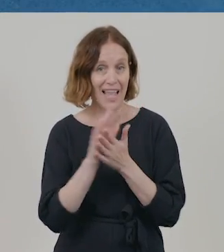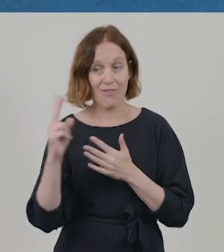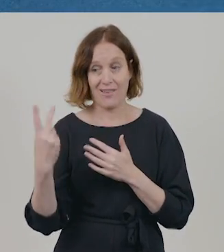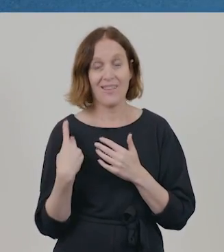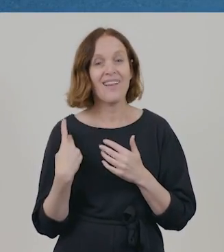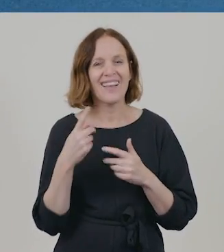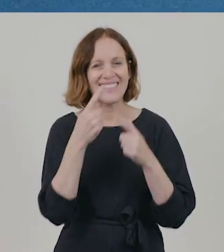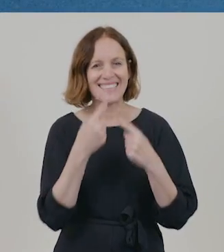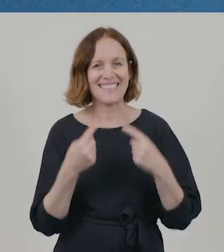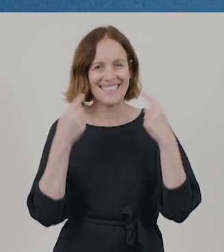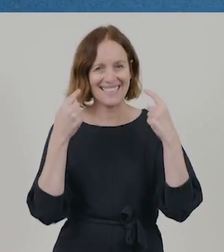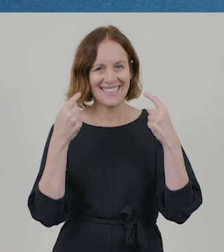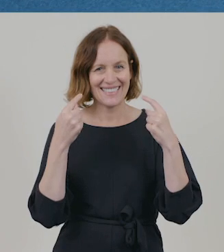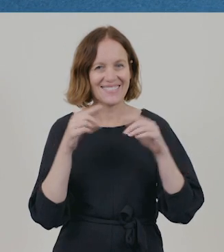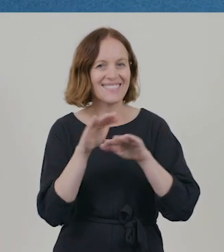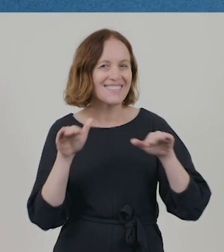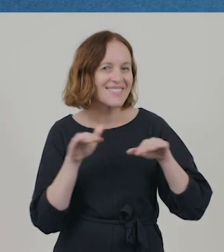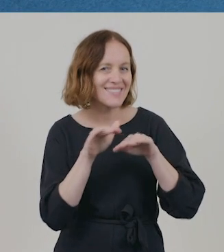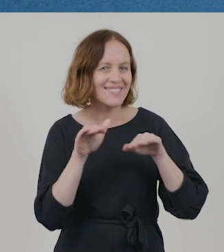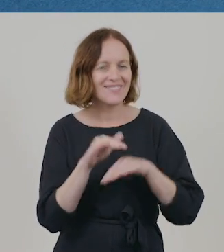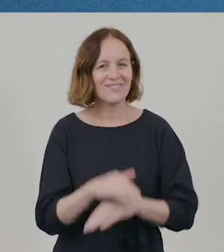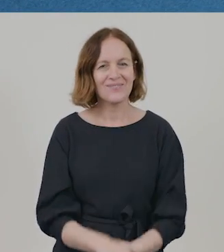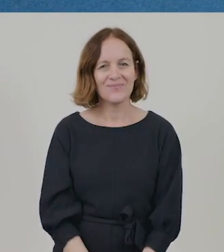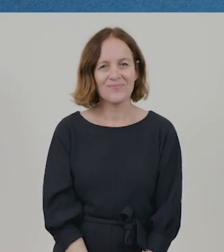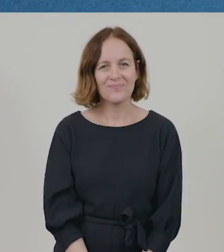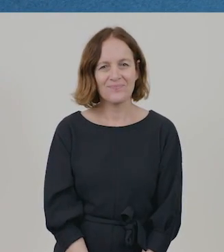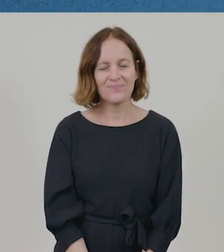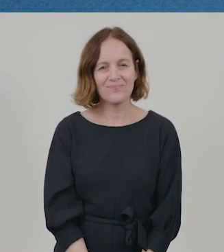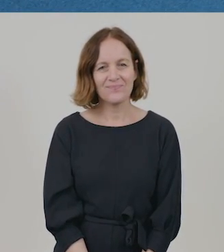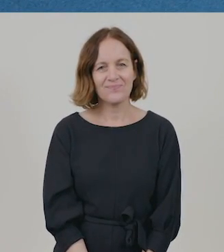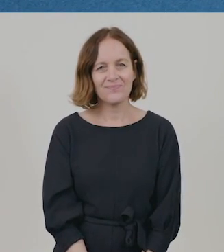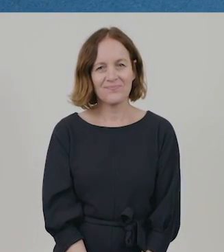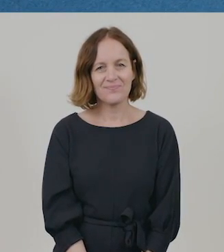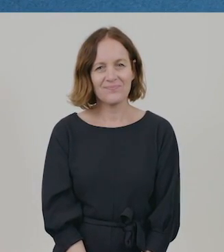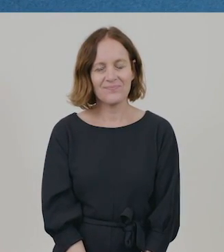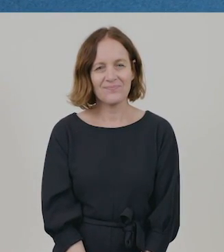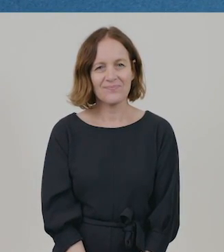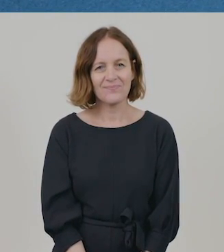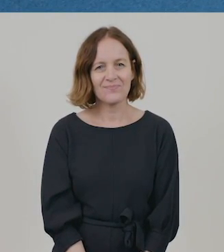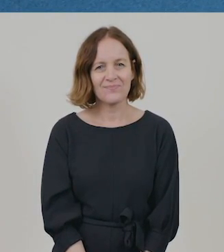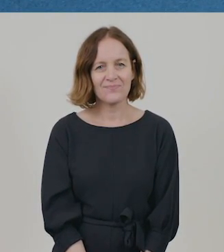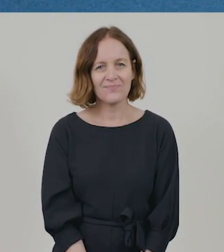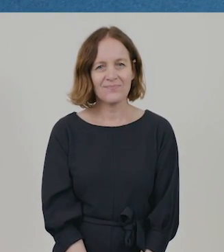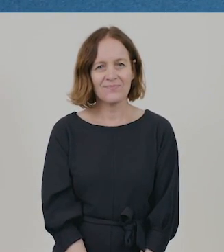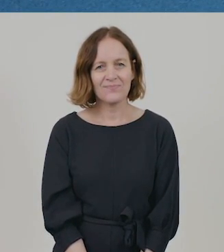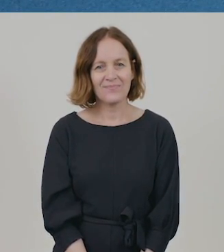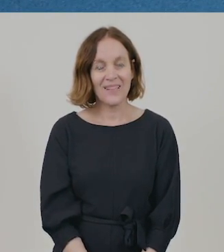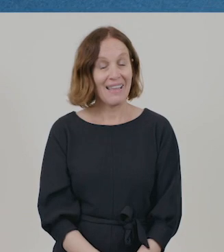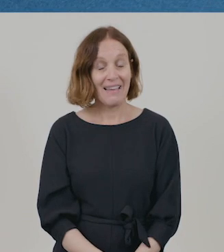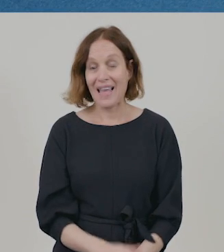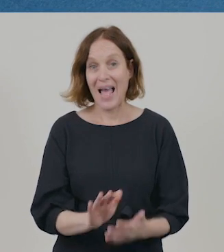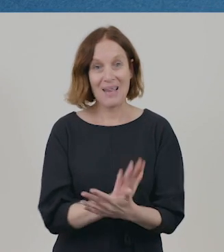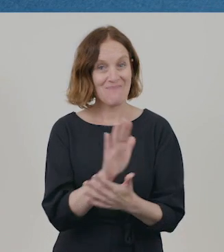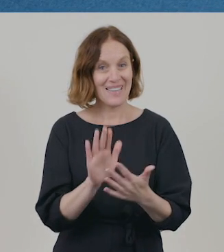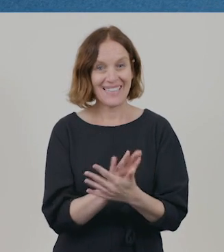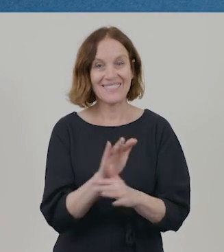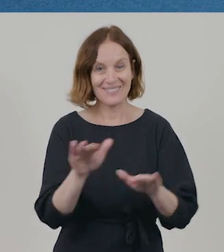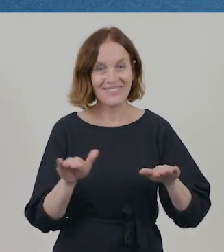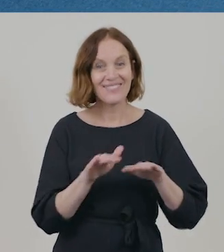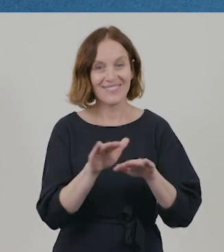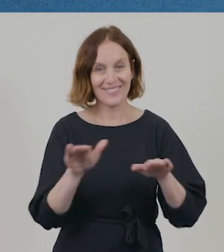Wallace. There are lots of ways that we can say sorry if we've hurt someone's feelings. Sometimes I draw a